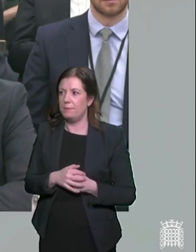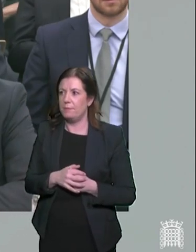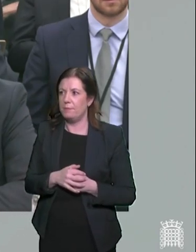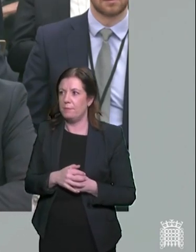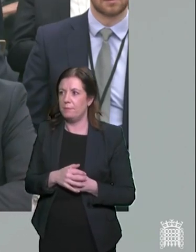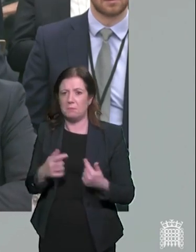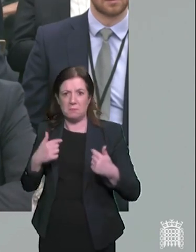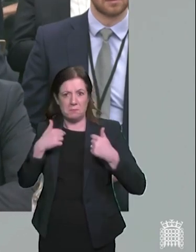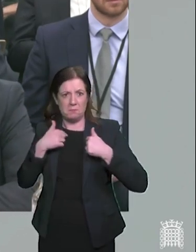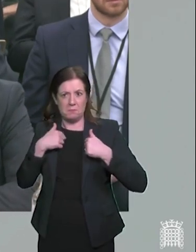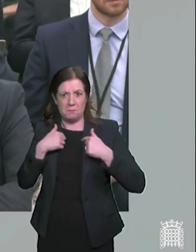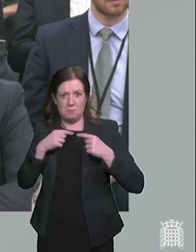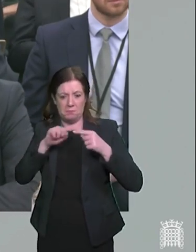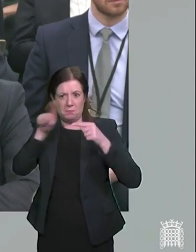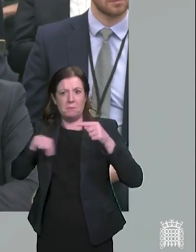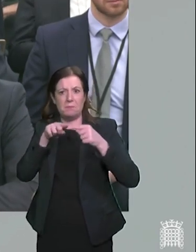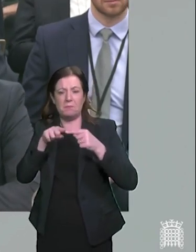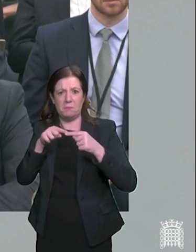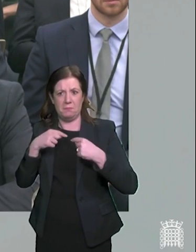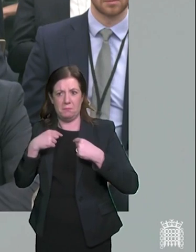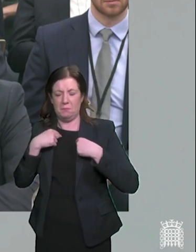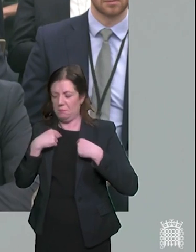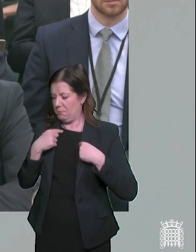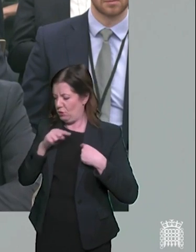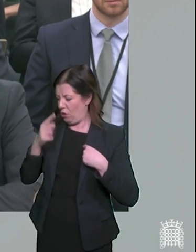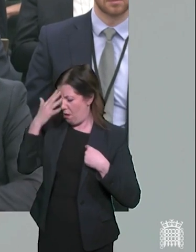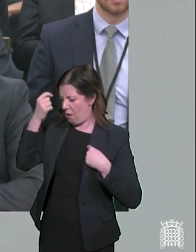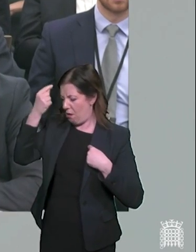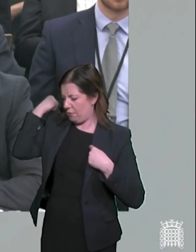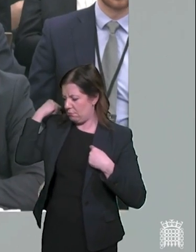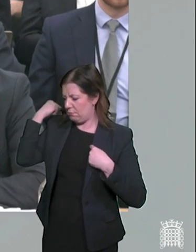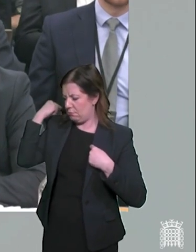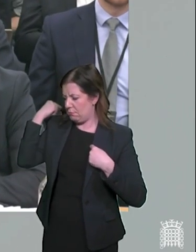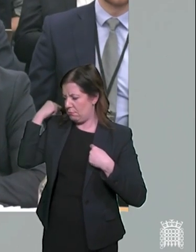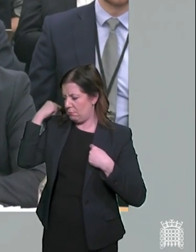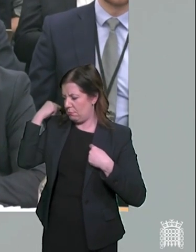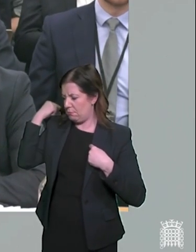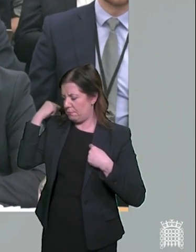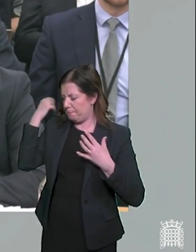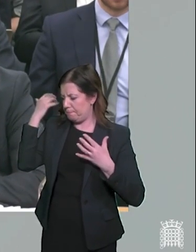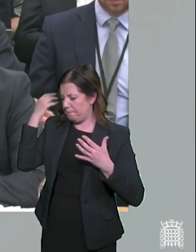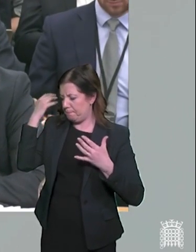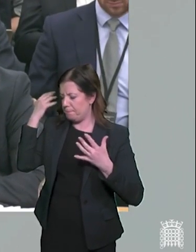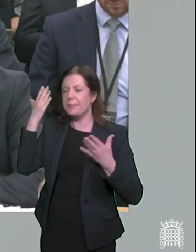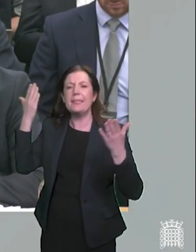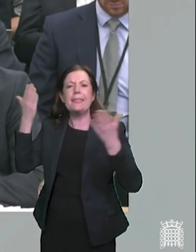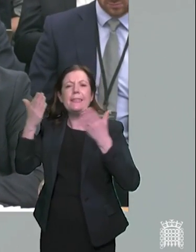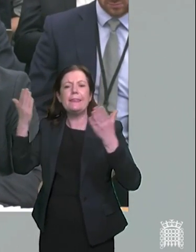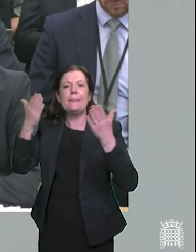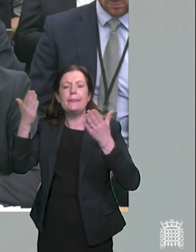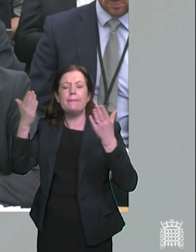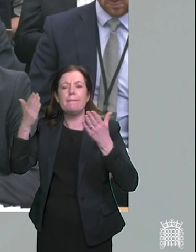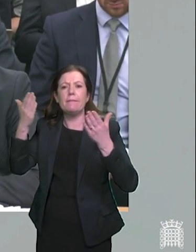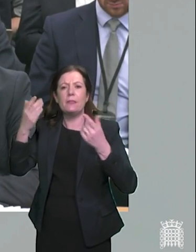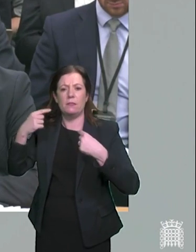I imagine I was working, I think from memory, there was this was an evening